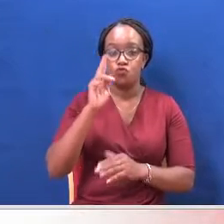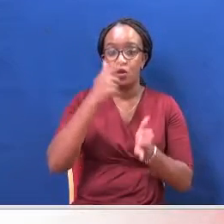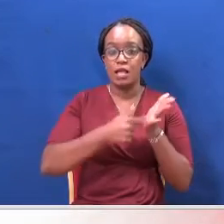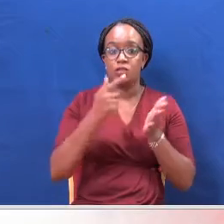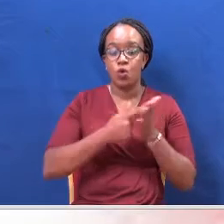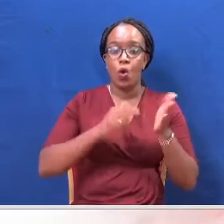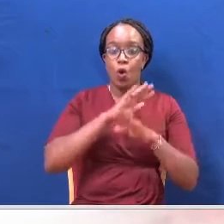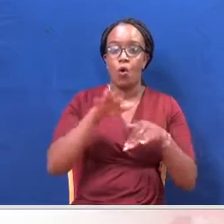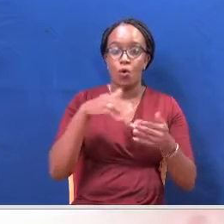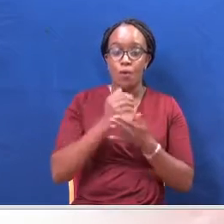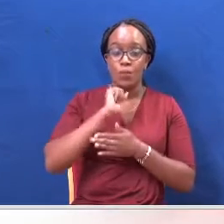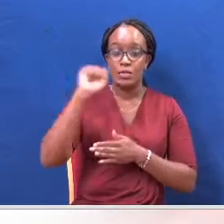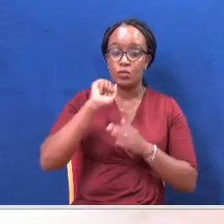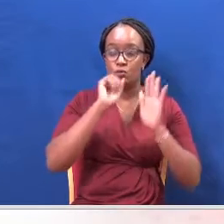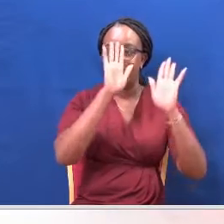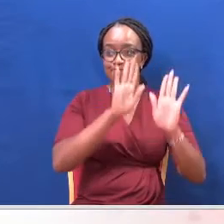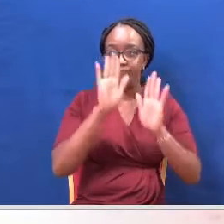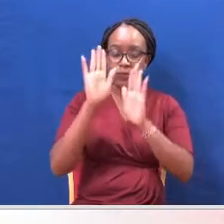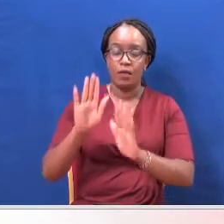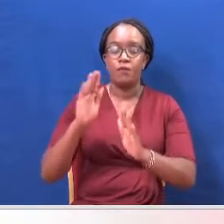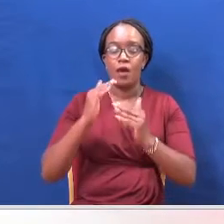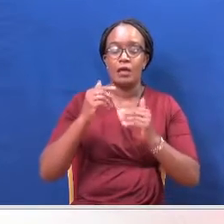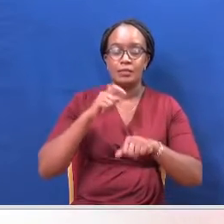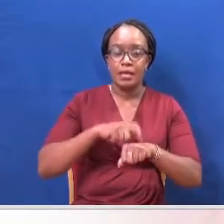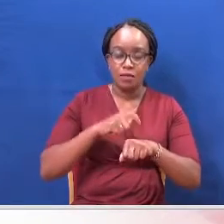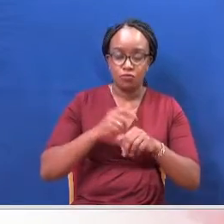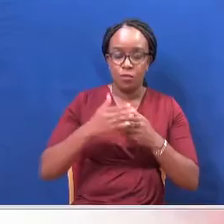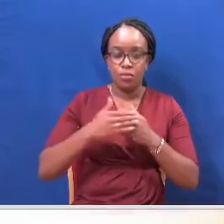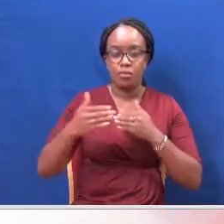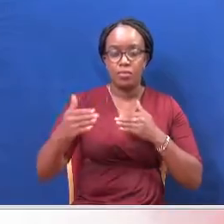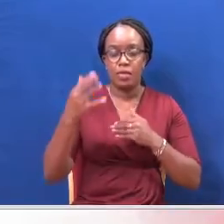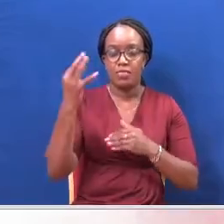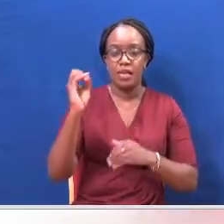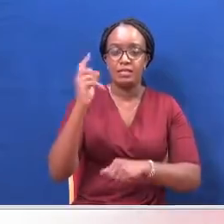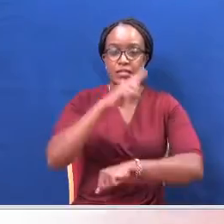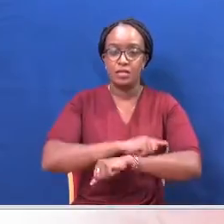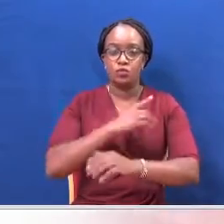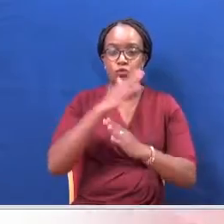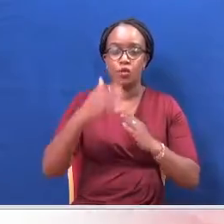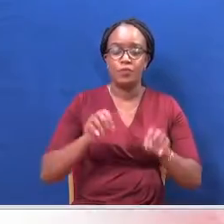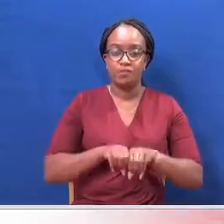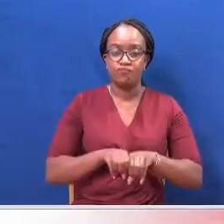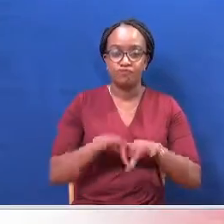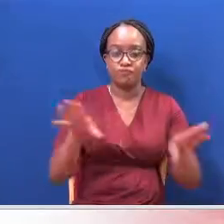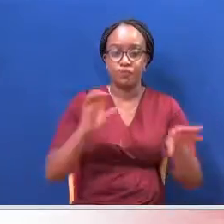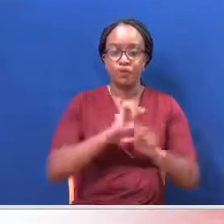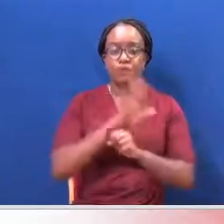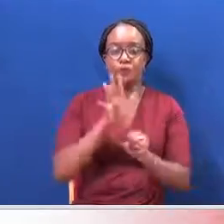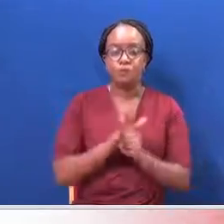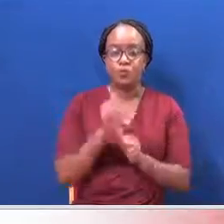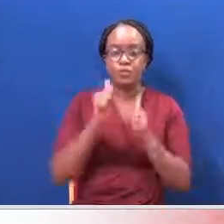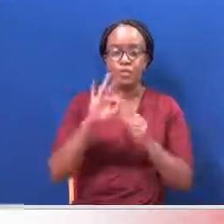gatherings for a period of 30 days in bid to contain the spread of COVID-19 that is in the third